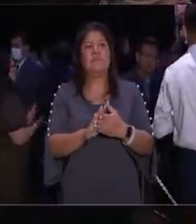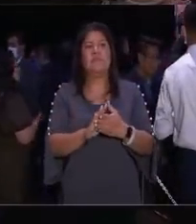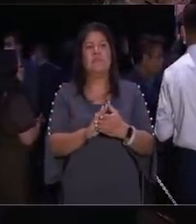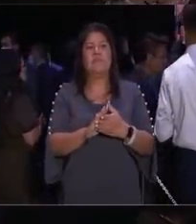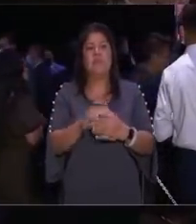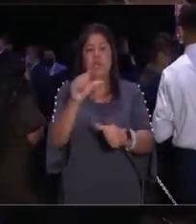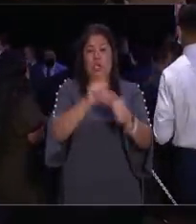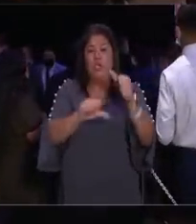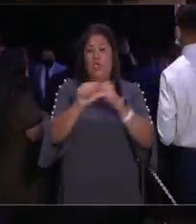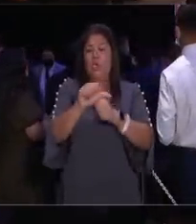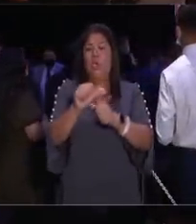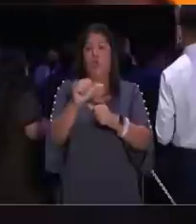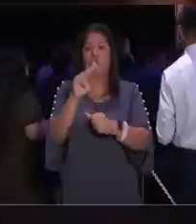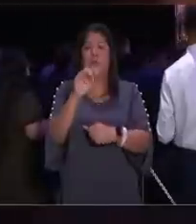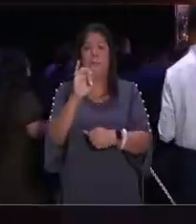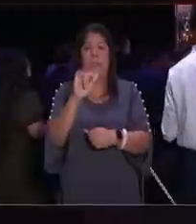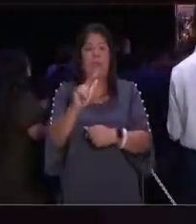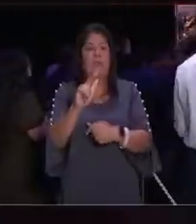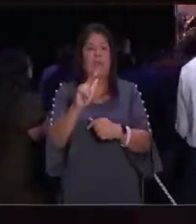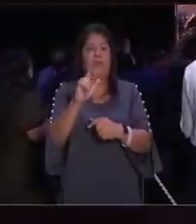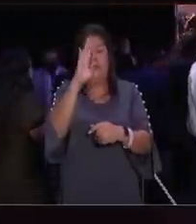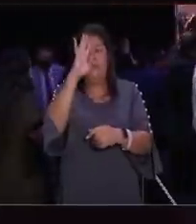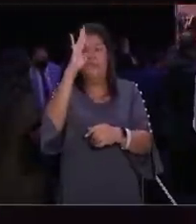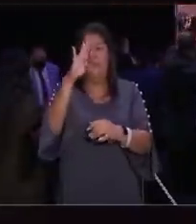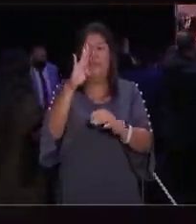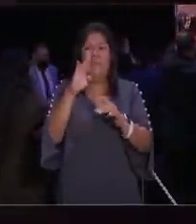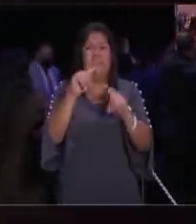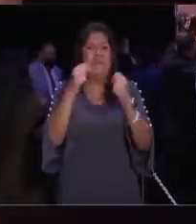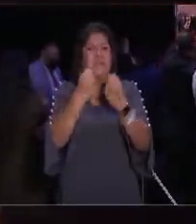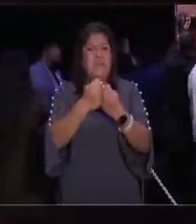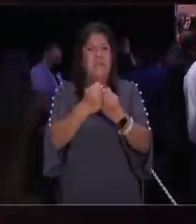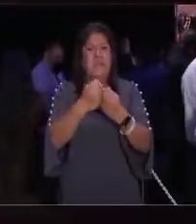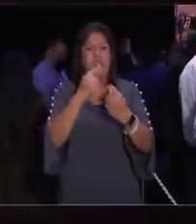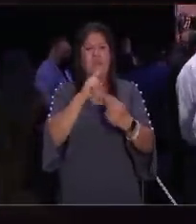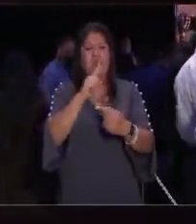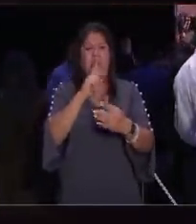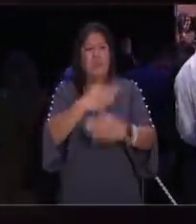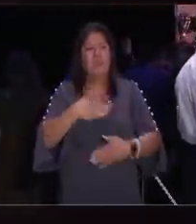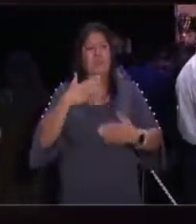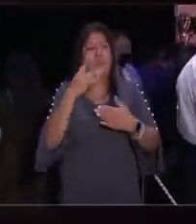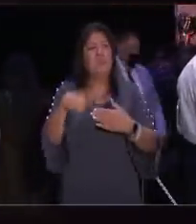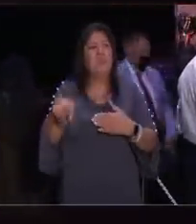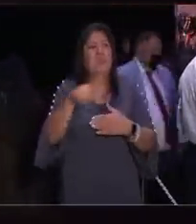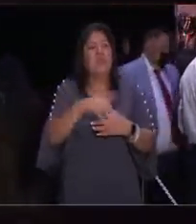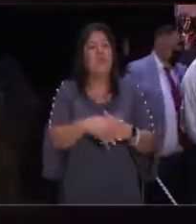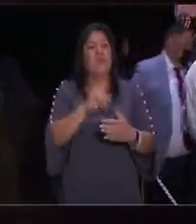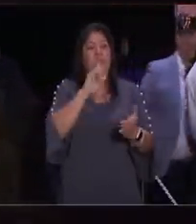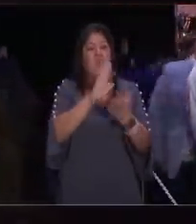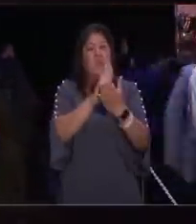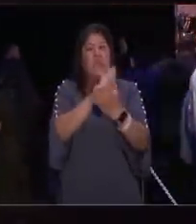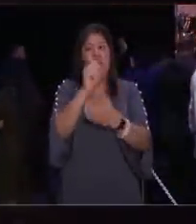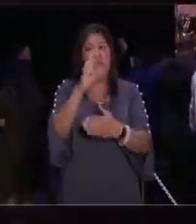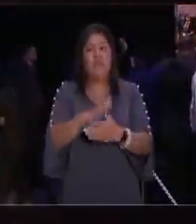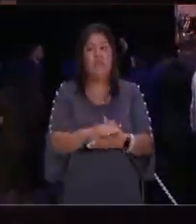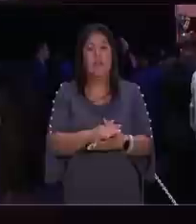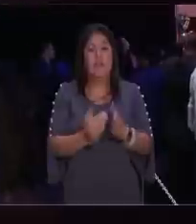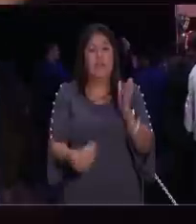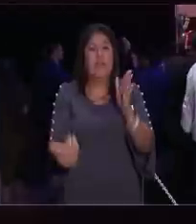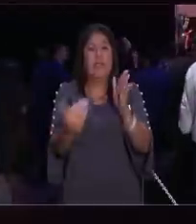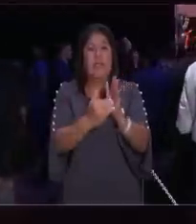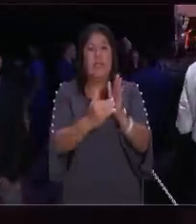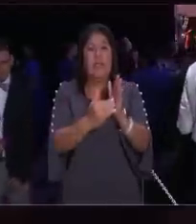our social media, and our creative team. We appreciate all of them. Praise God. And again,